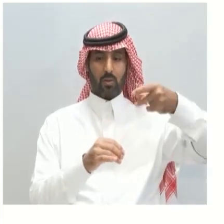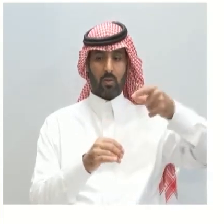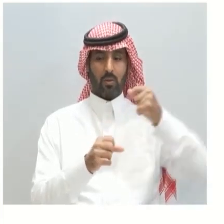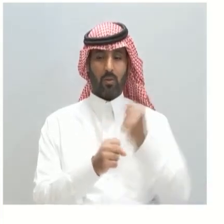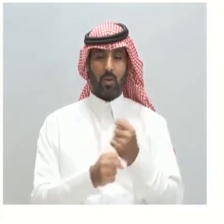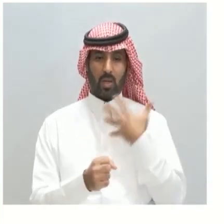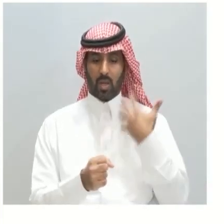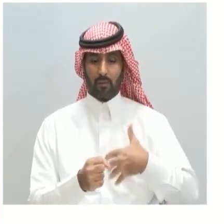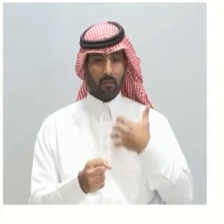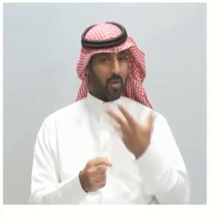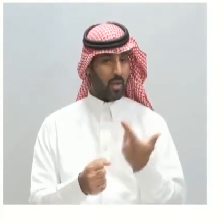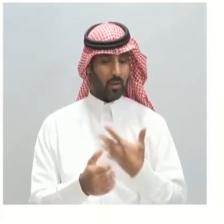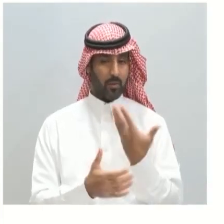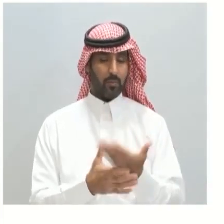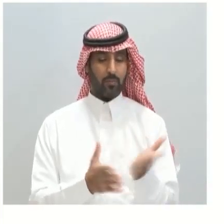is feeling.